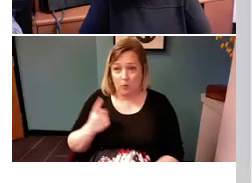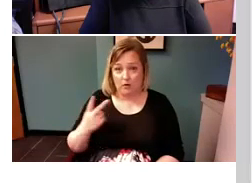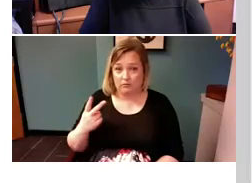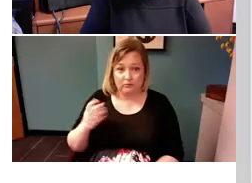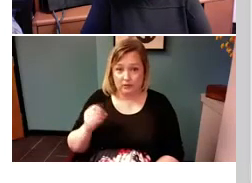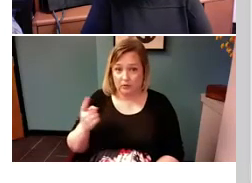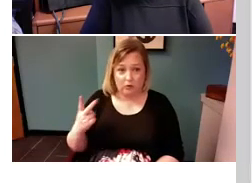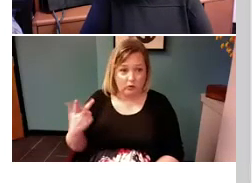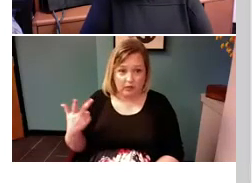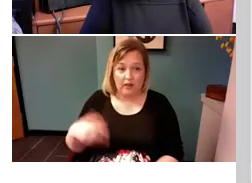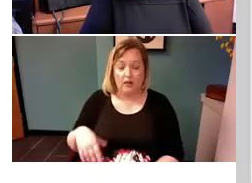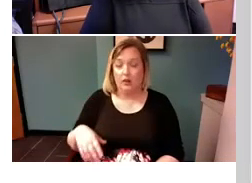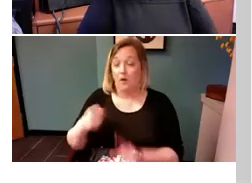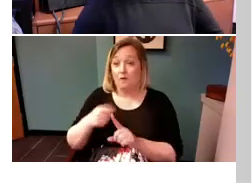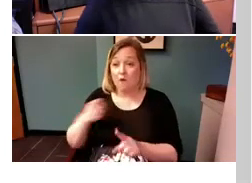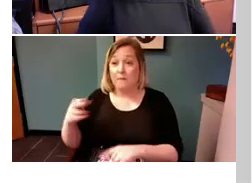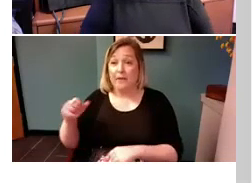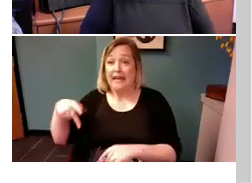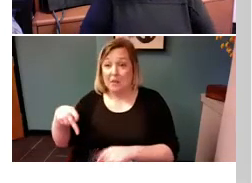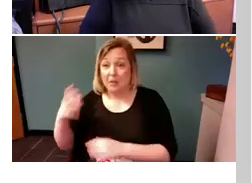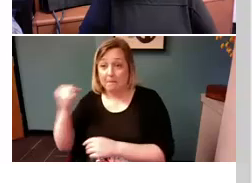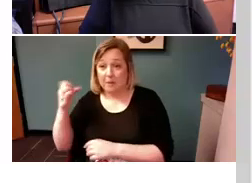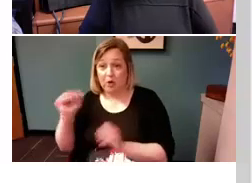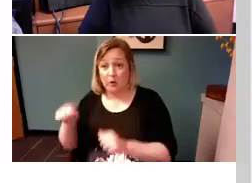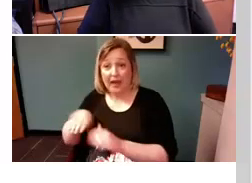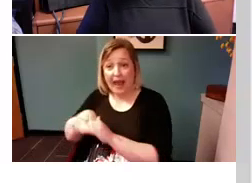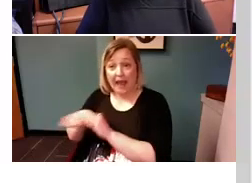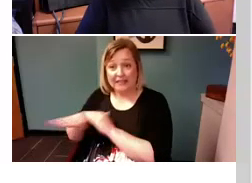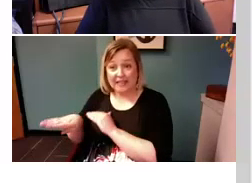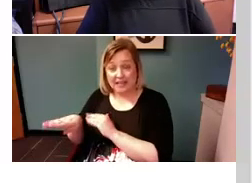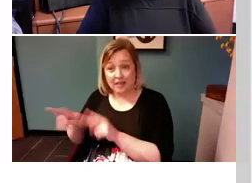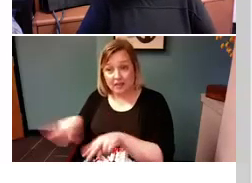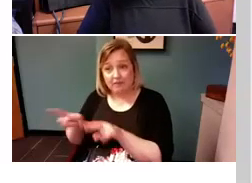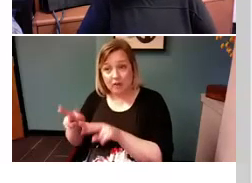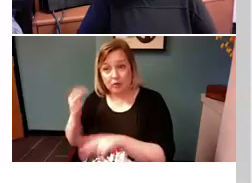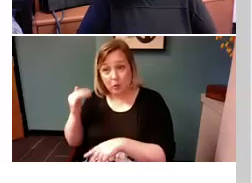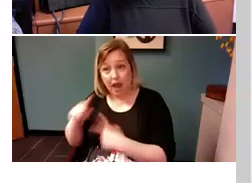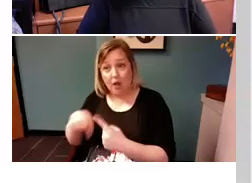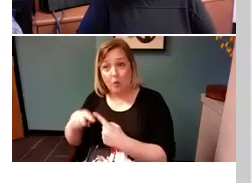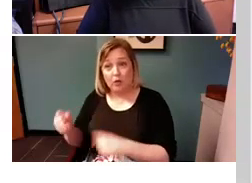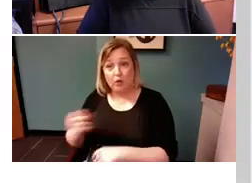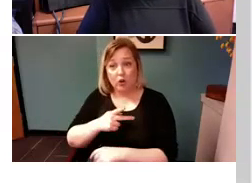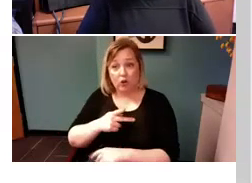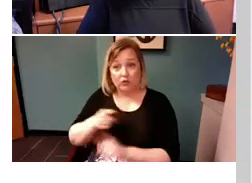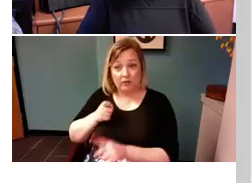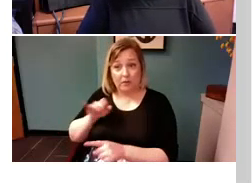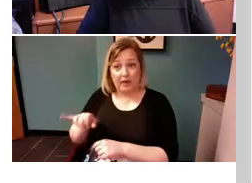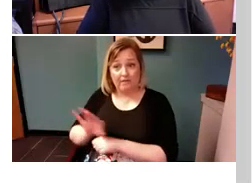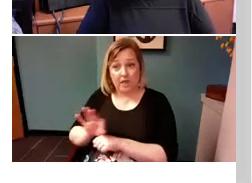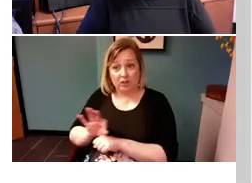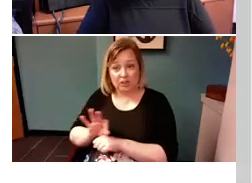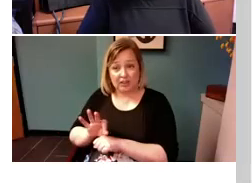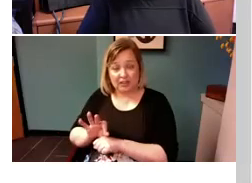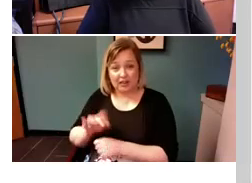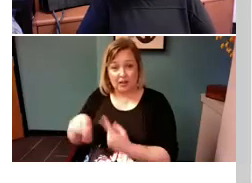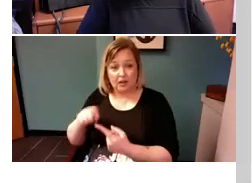from the heap memory, we can then access these values, because when it returns from this function, when it comes to